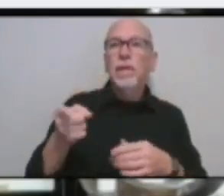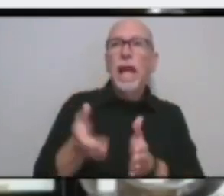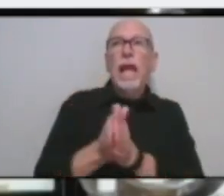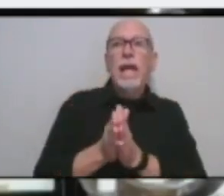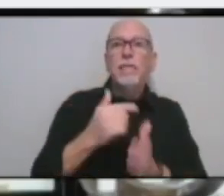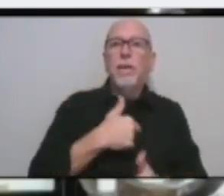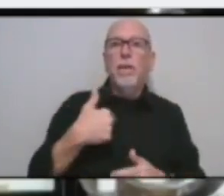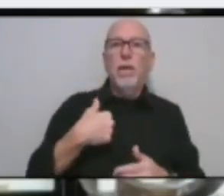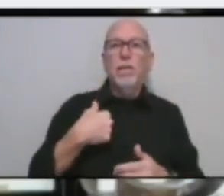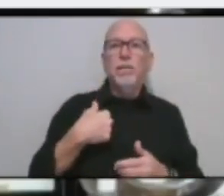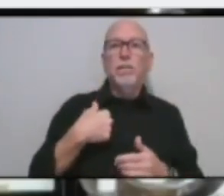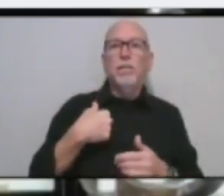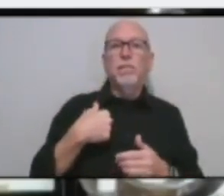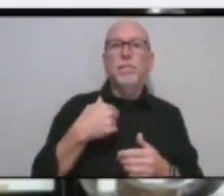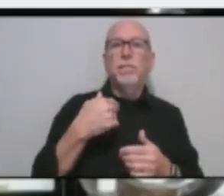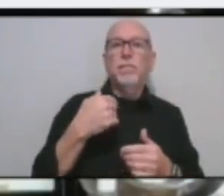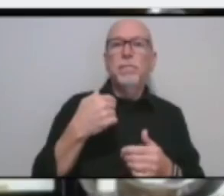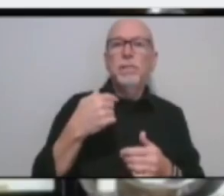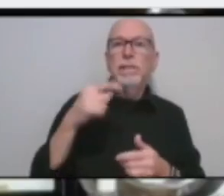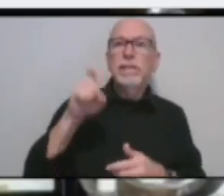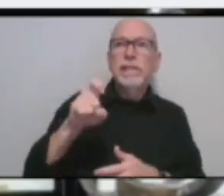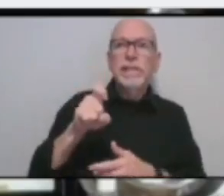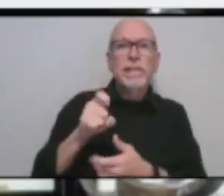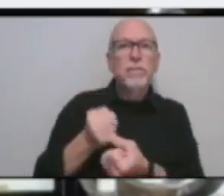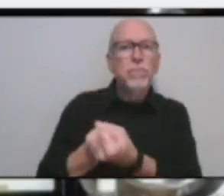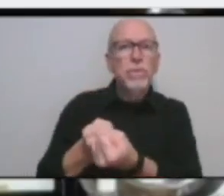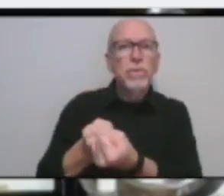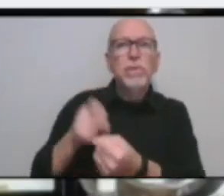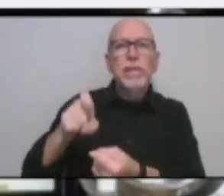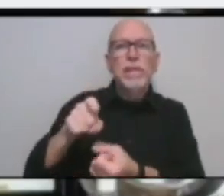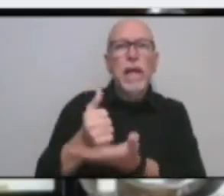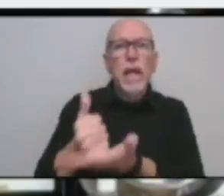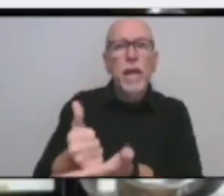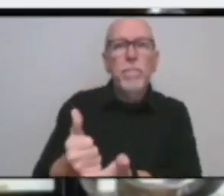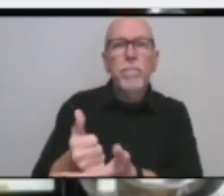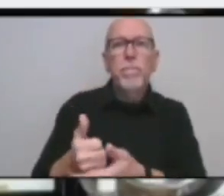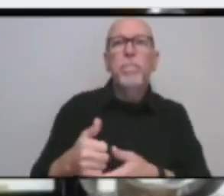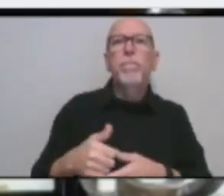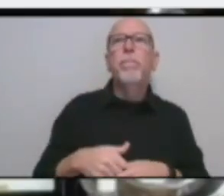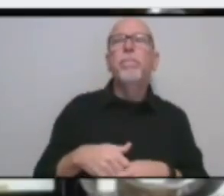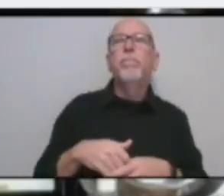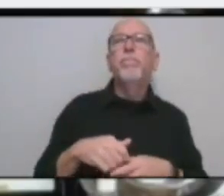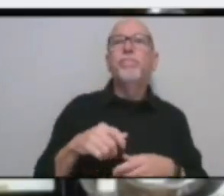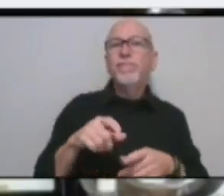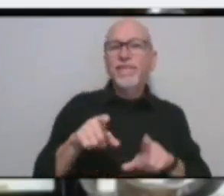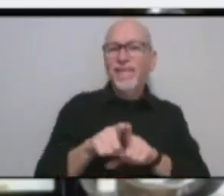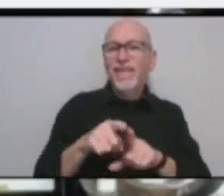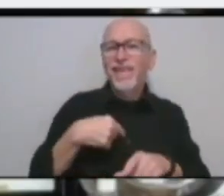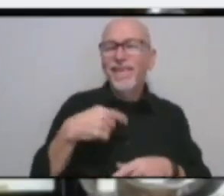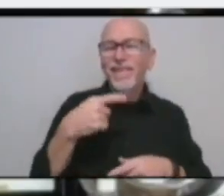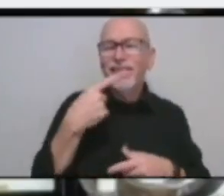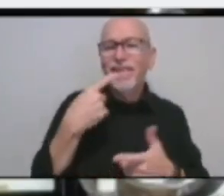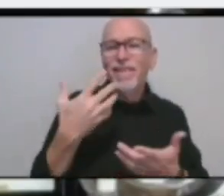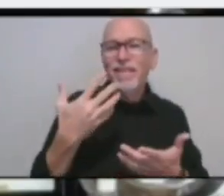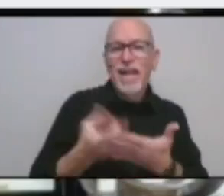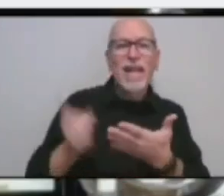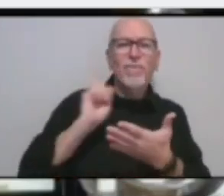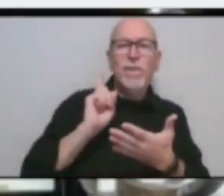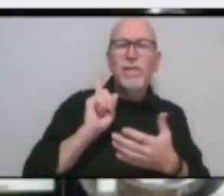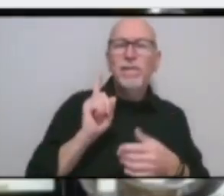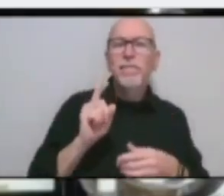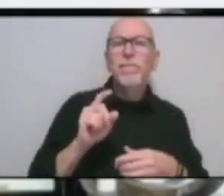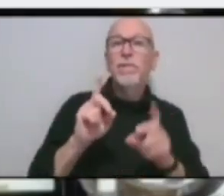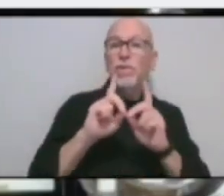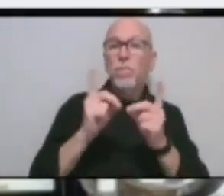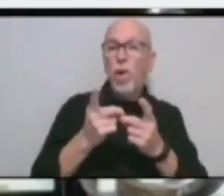us for support and for help. And so, as I mentioned last week, the Department of